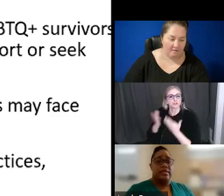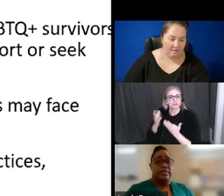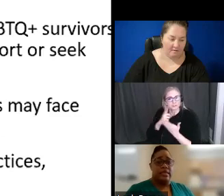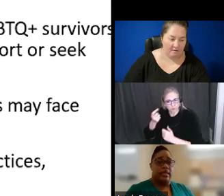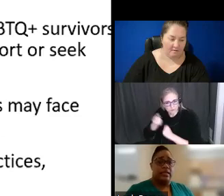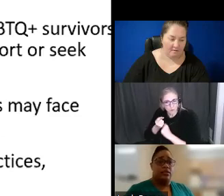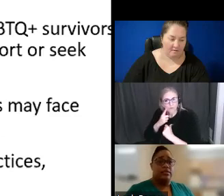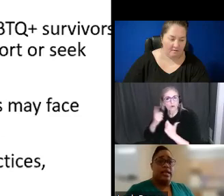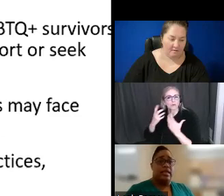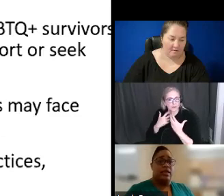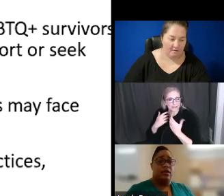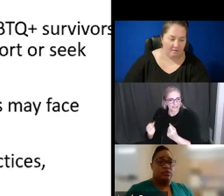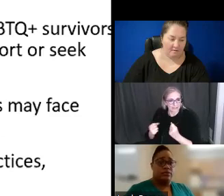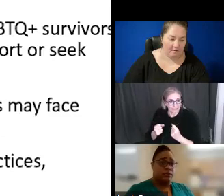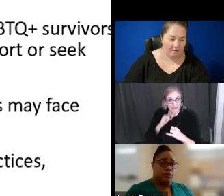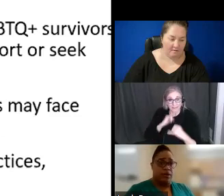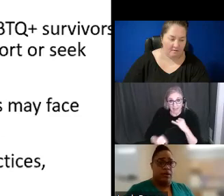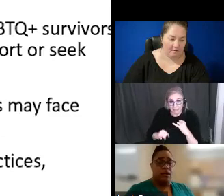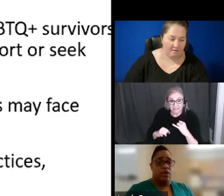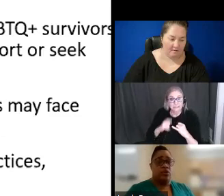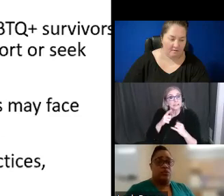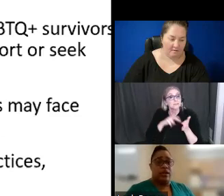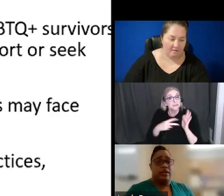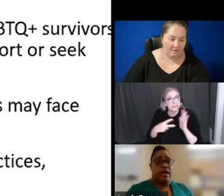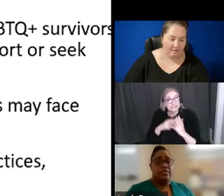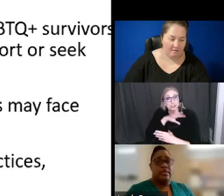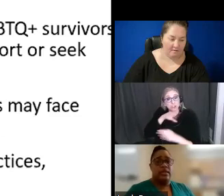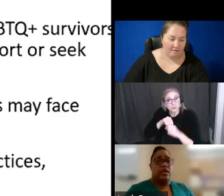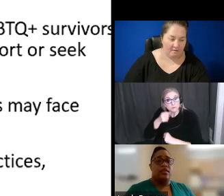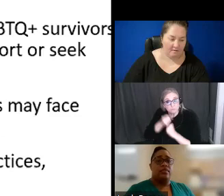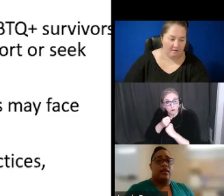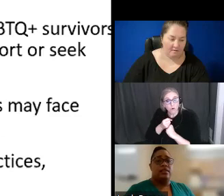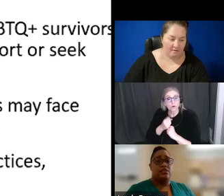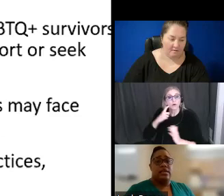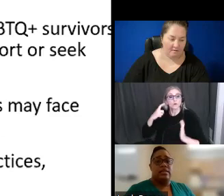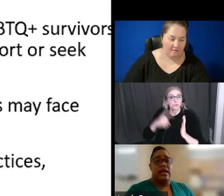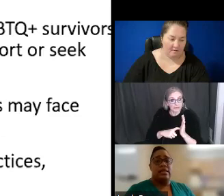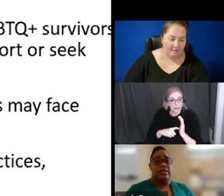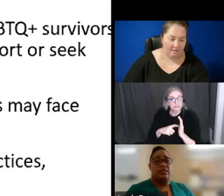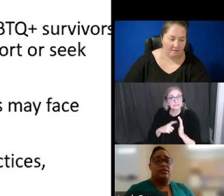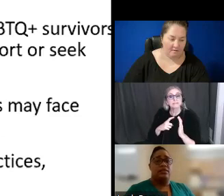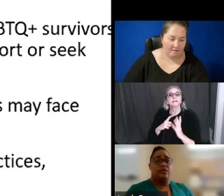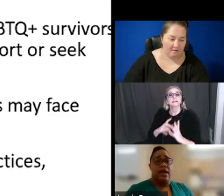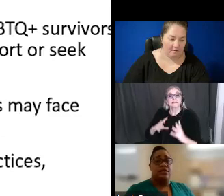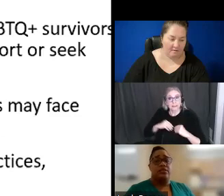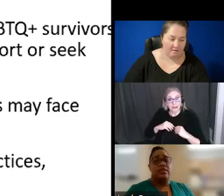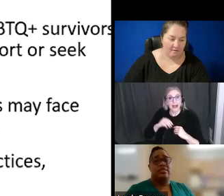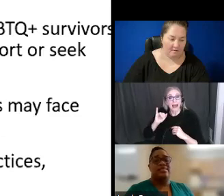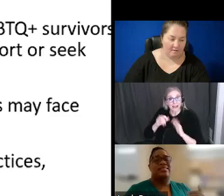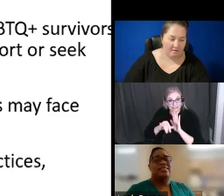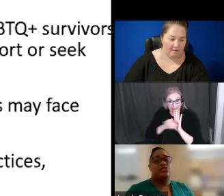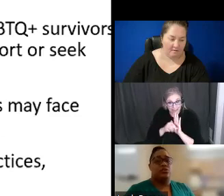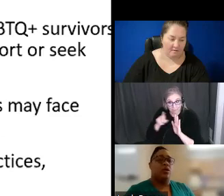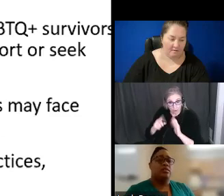then lastly, it looks like inclusive support. So recognizing the intersecting identities of survivors